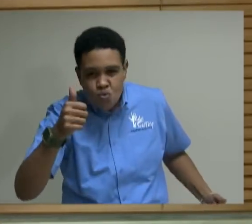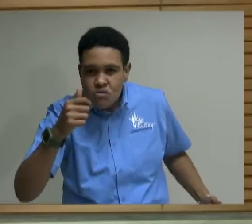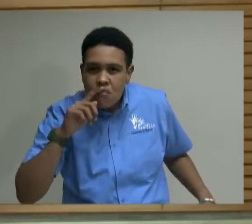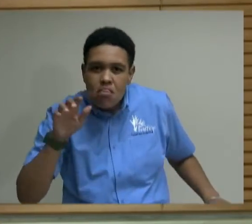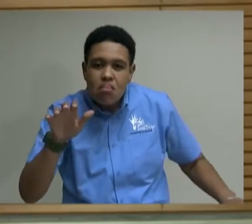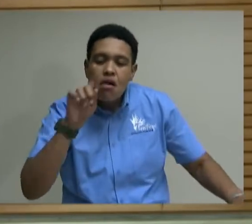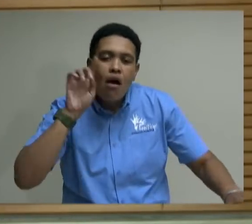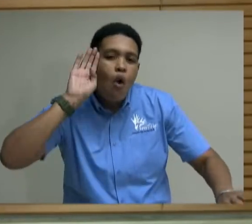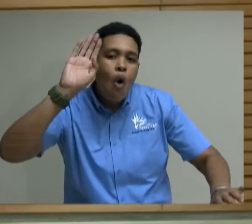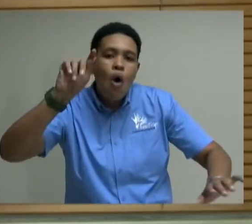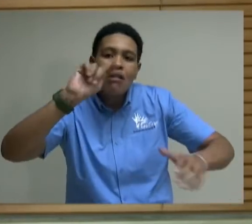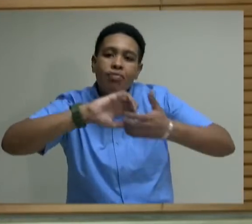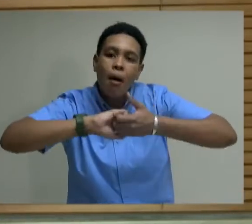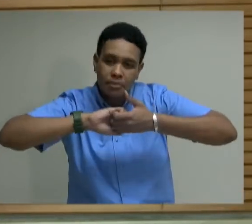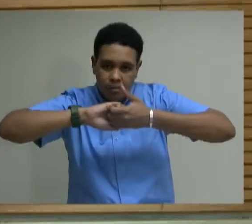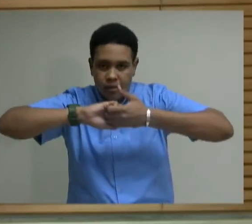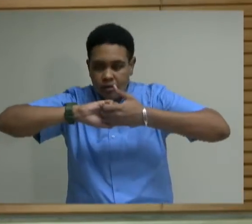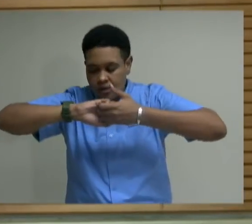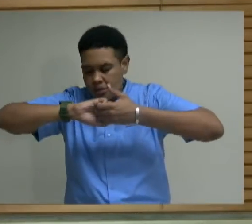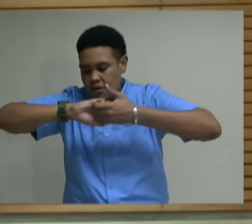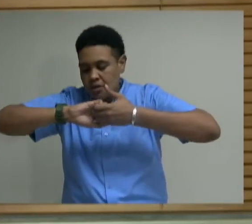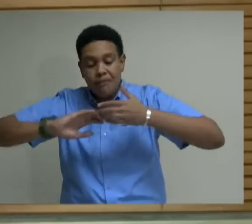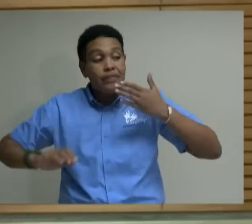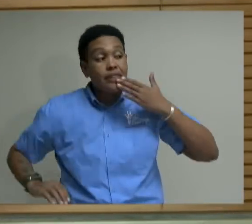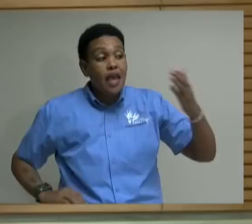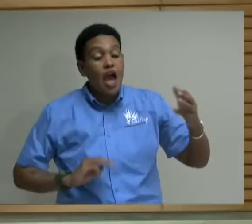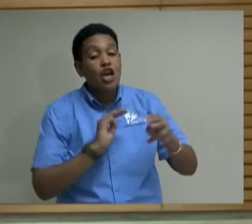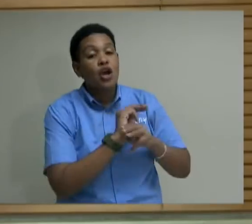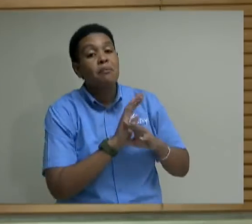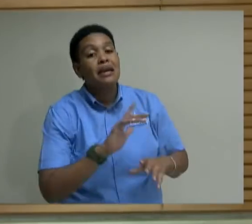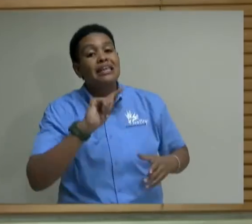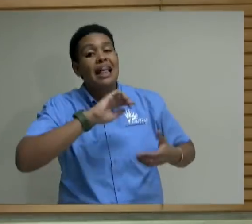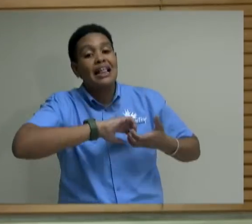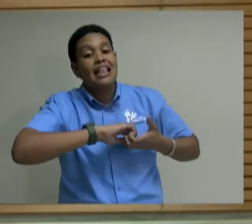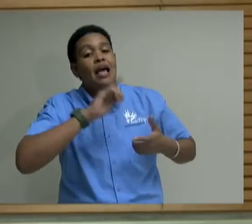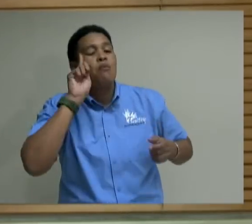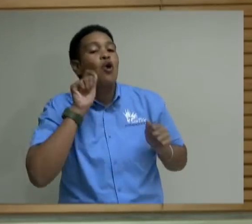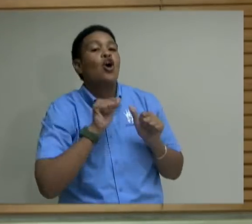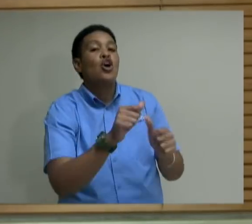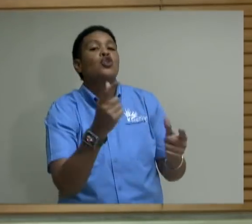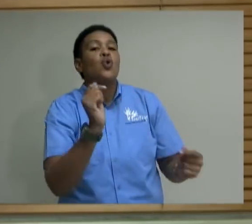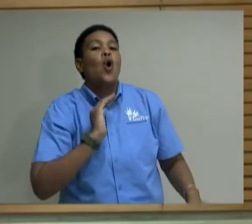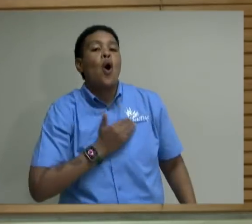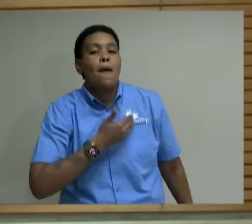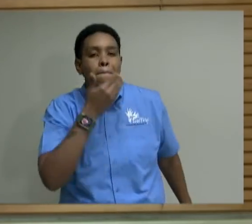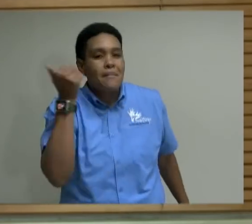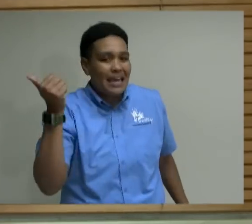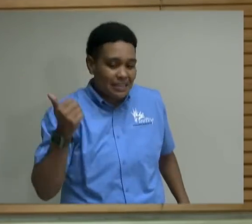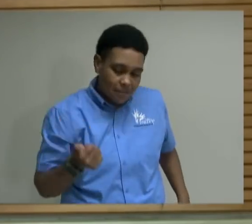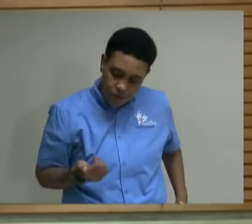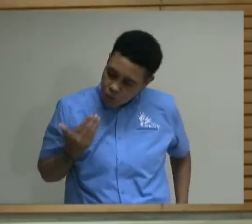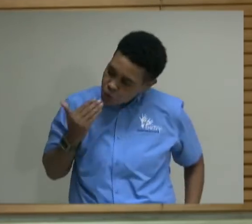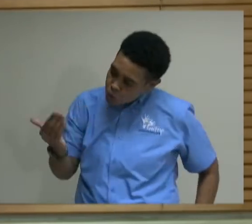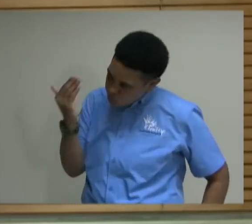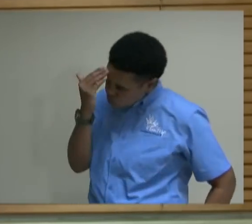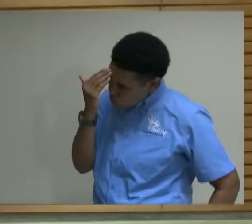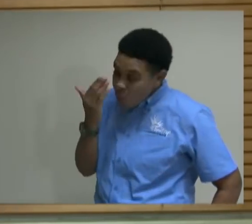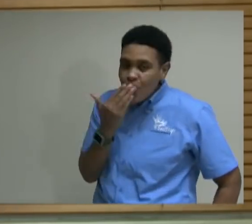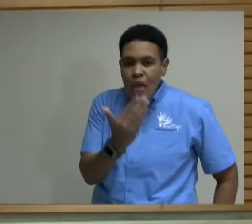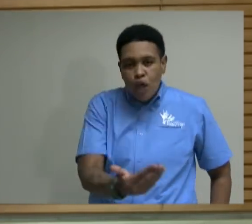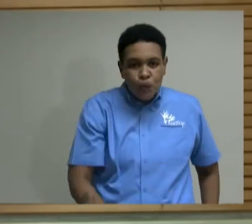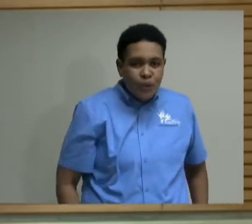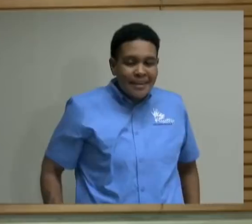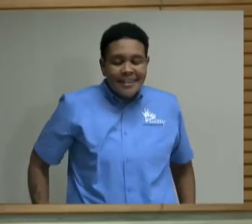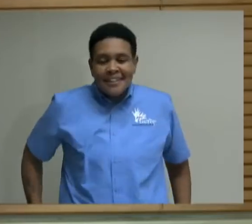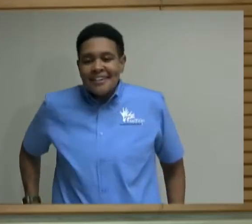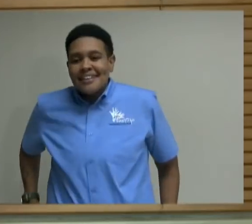St. Thomas. St. Thomas. Thank you as well, Minister, and St. Thomas will continue to do our best. Very good to know. Thank you very much.